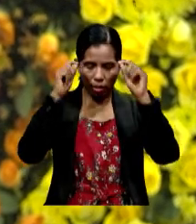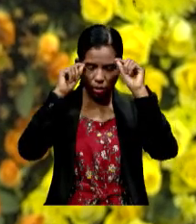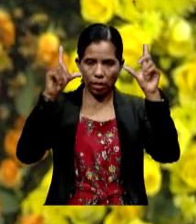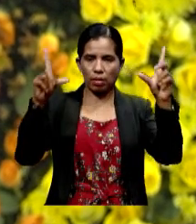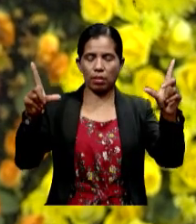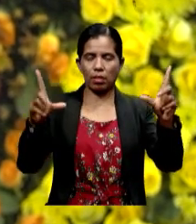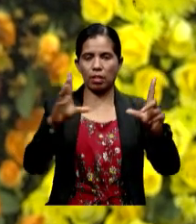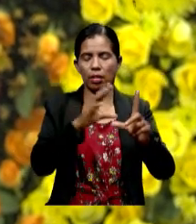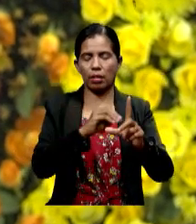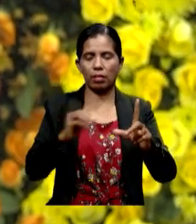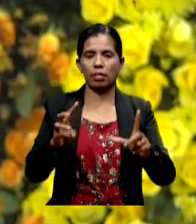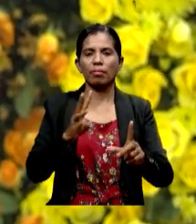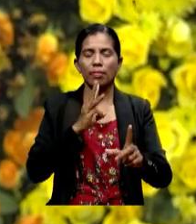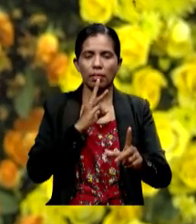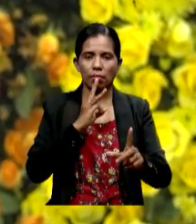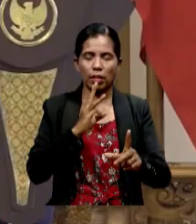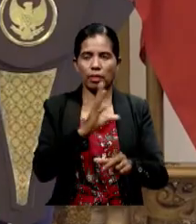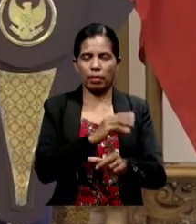Timor-Leste water resources.